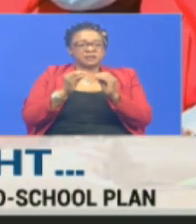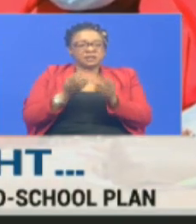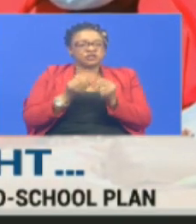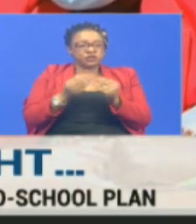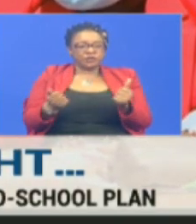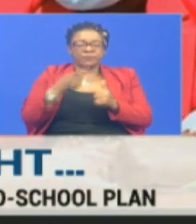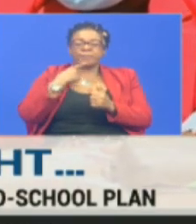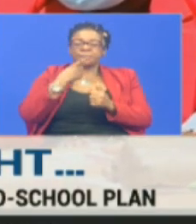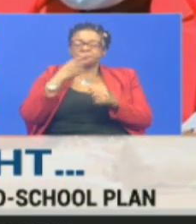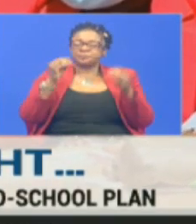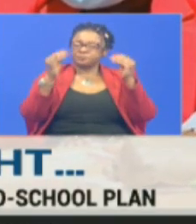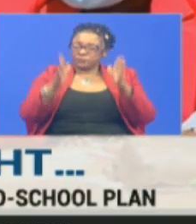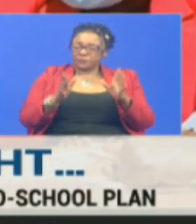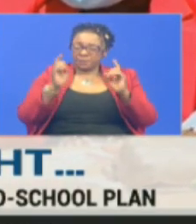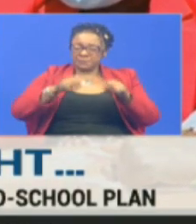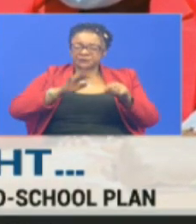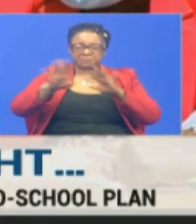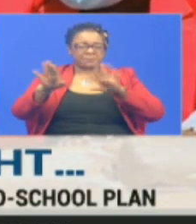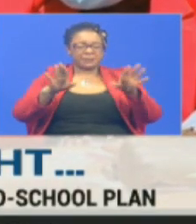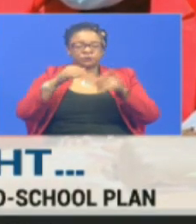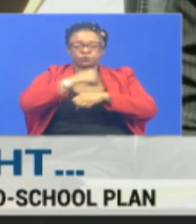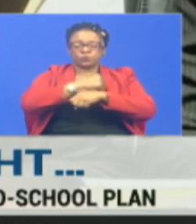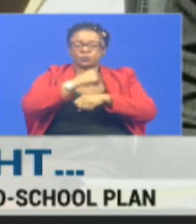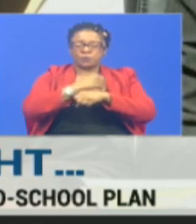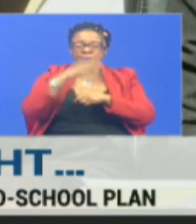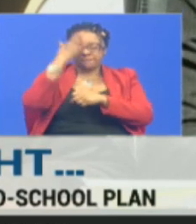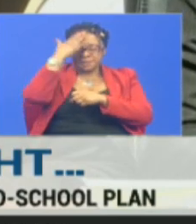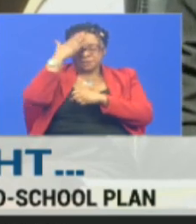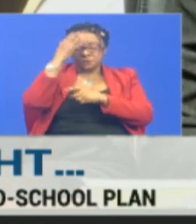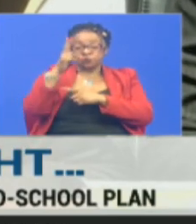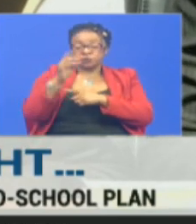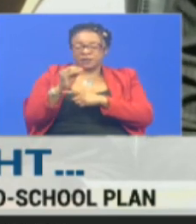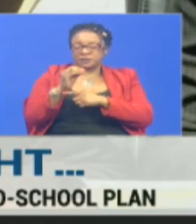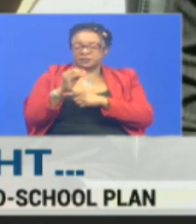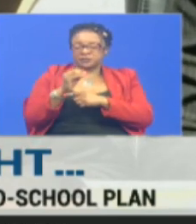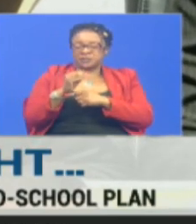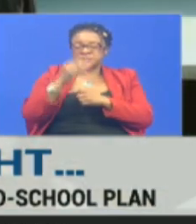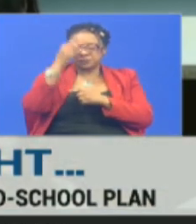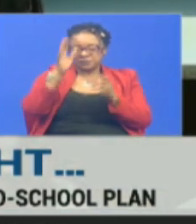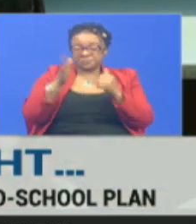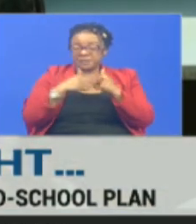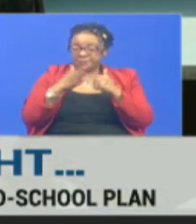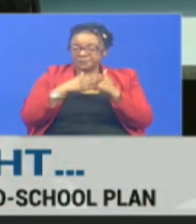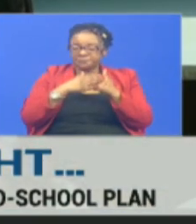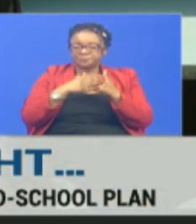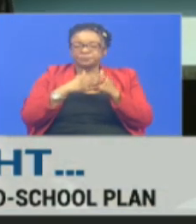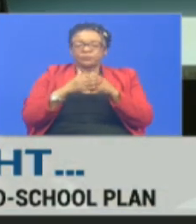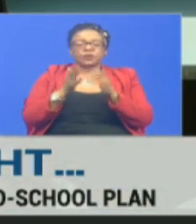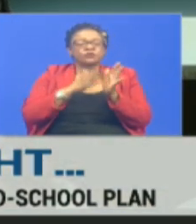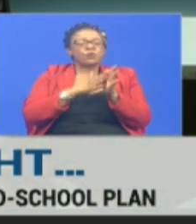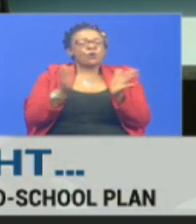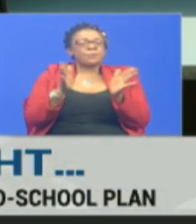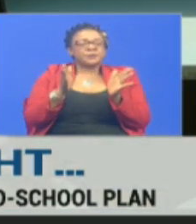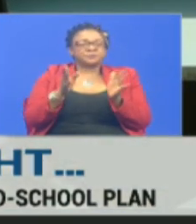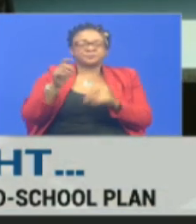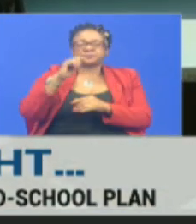teachers return to school Monday the 28th of September in preparation for reopening, the Kenya National Union of Teachers has begun